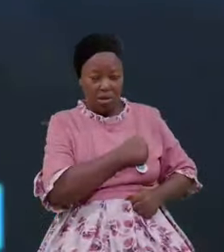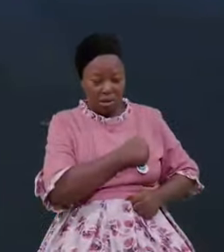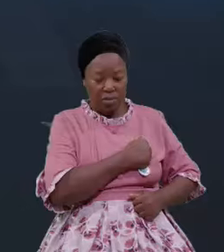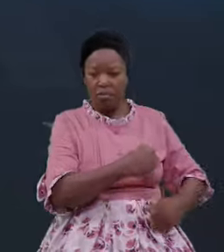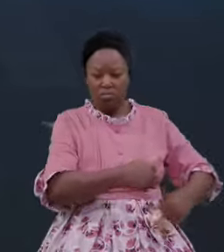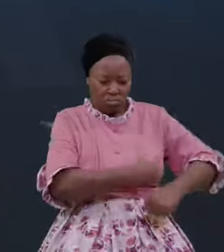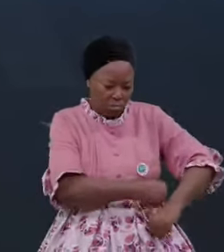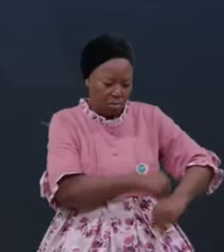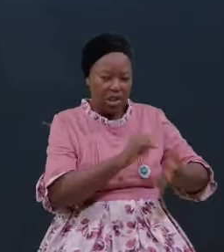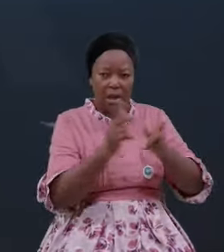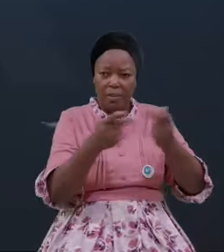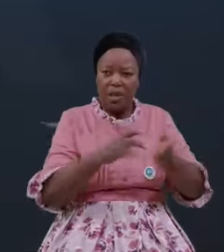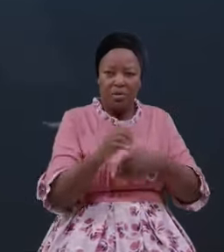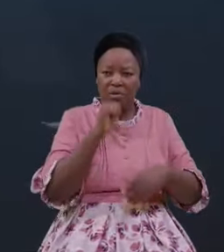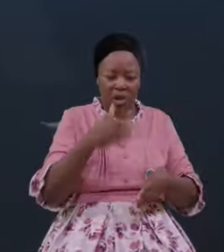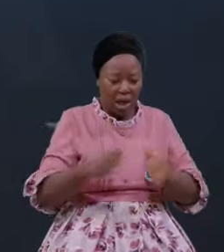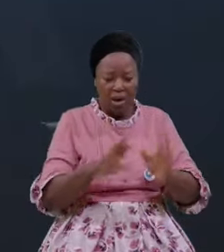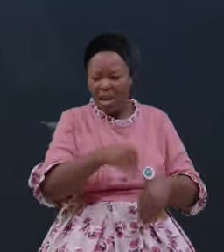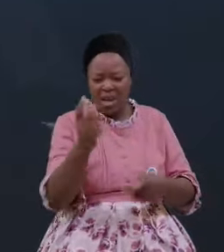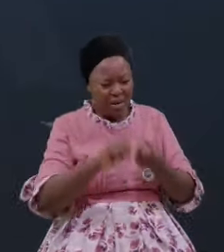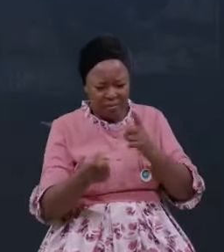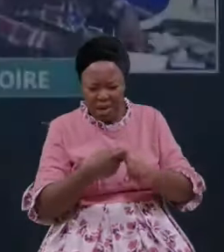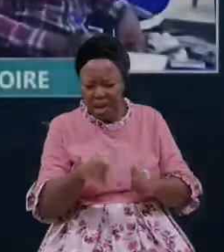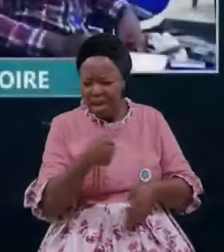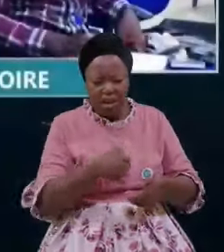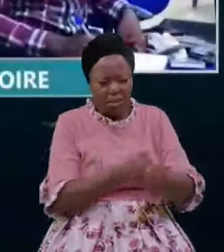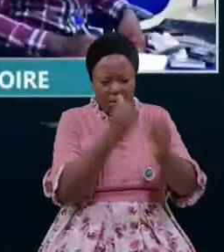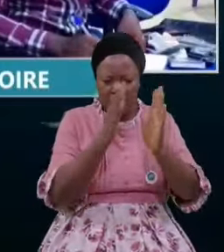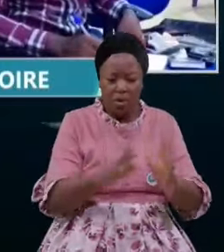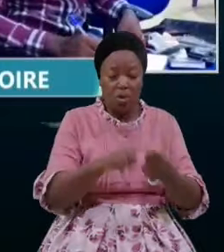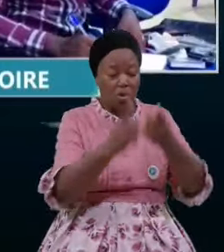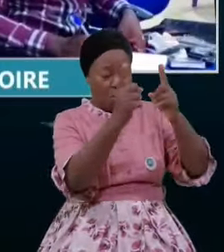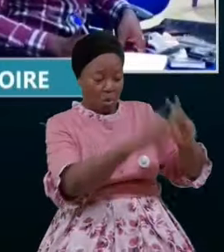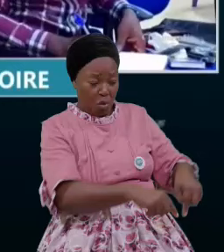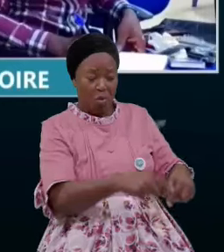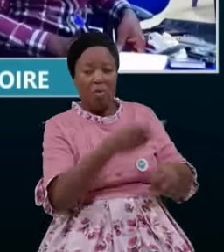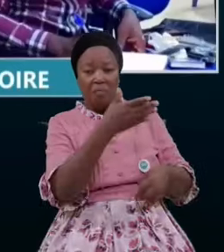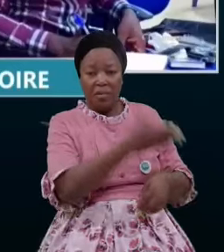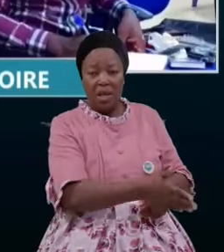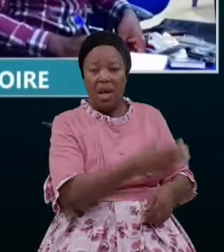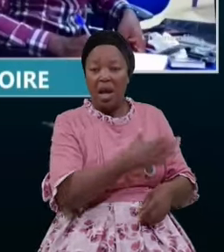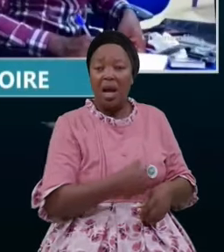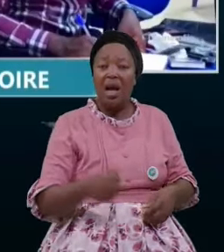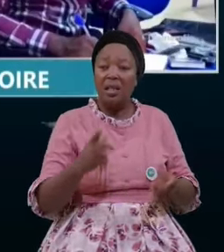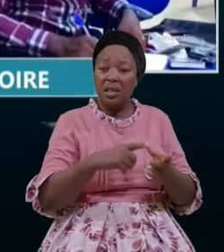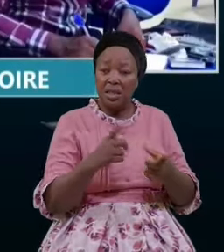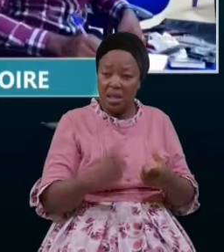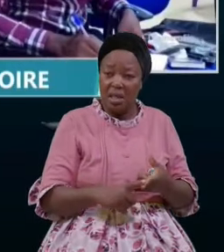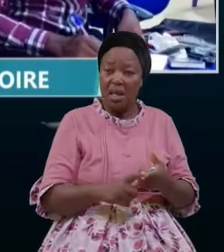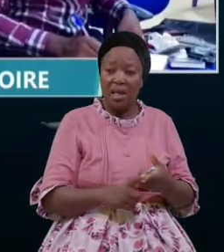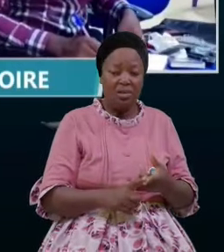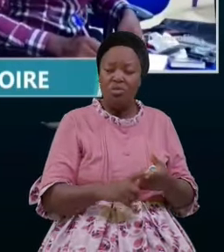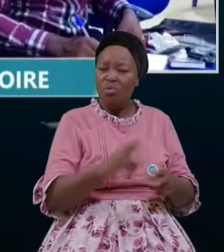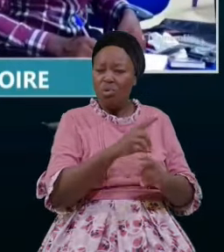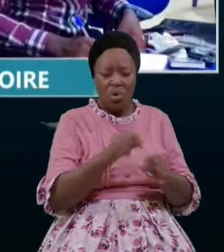any friend, any disciple to come there. And one friend, one disciple